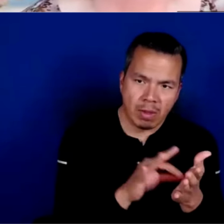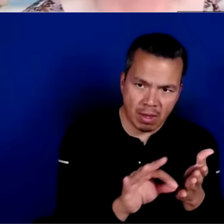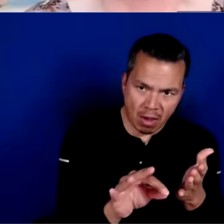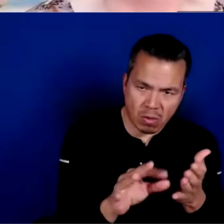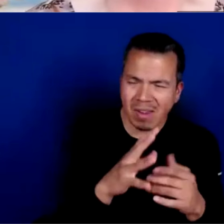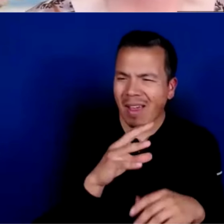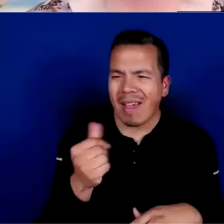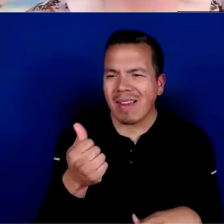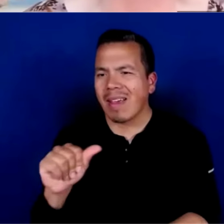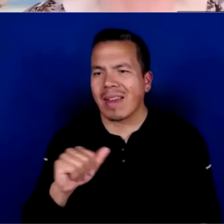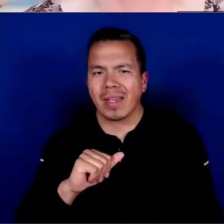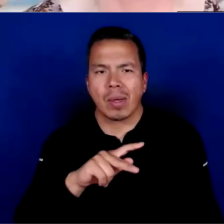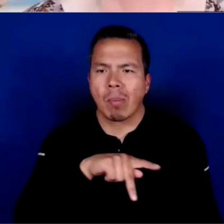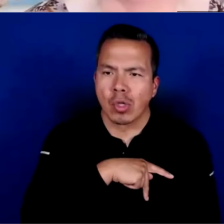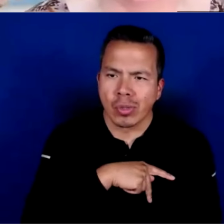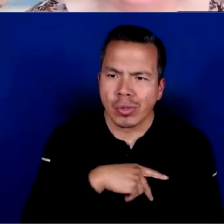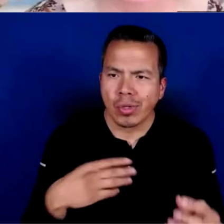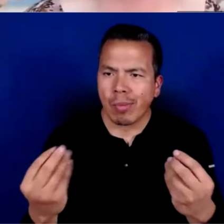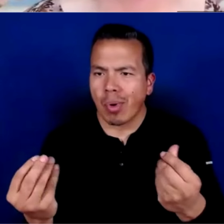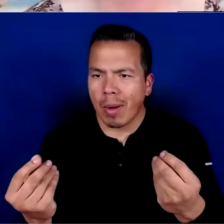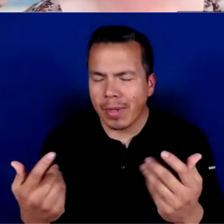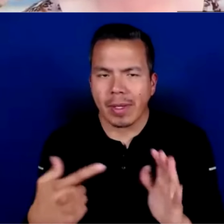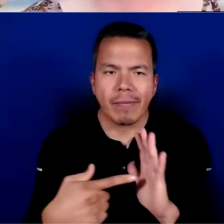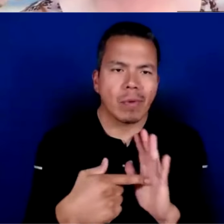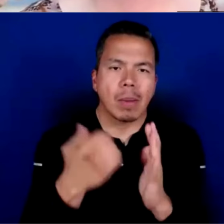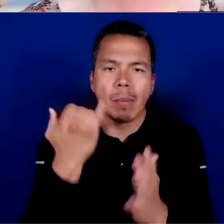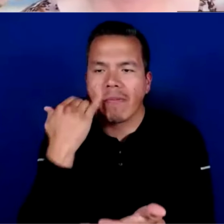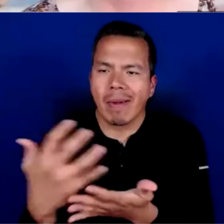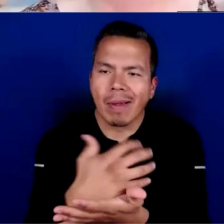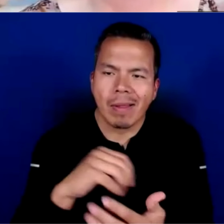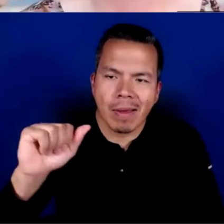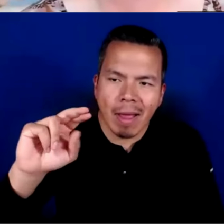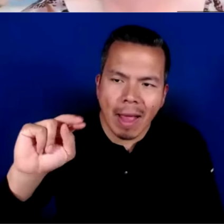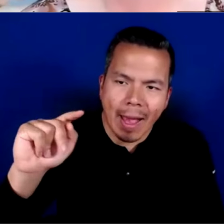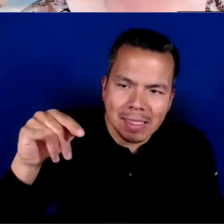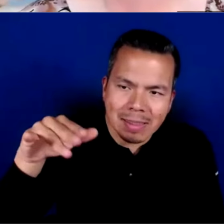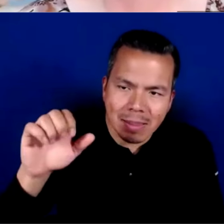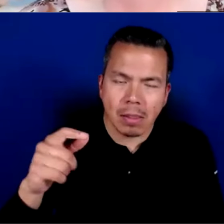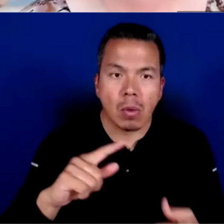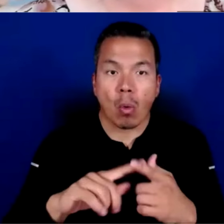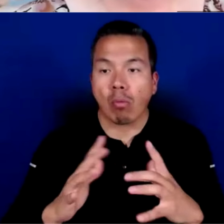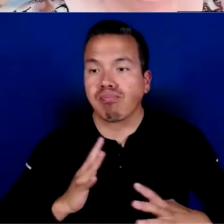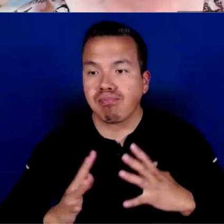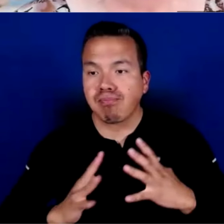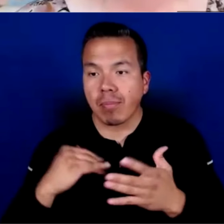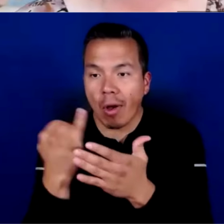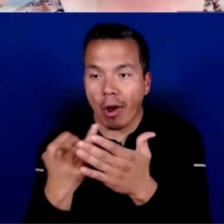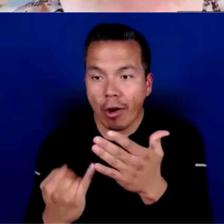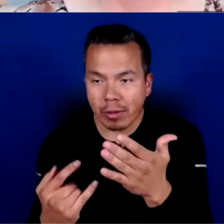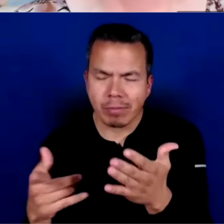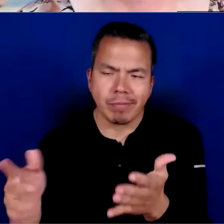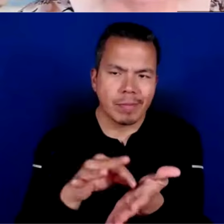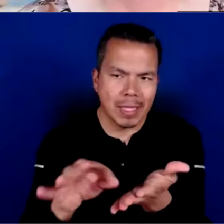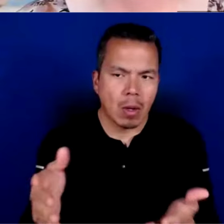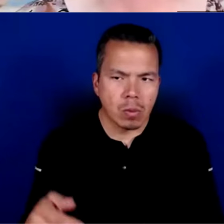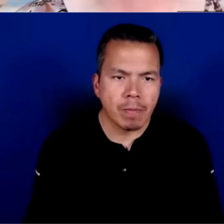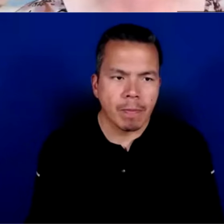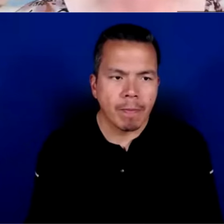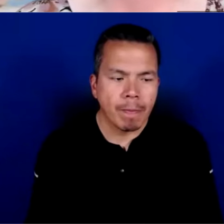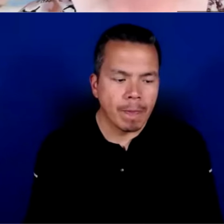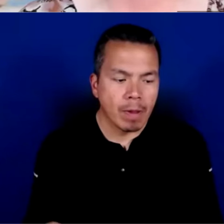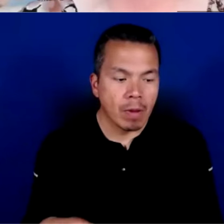I collect antiques or fine art, that's going to count. And we even deem or